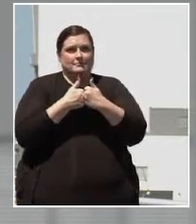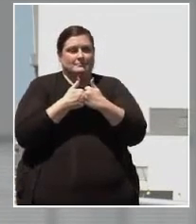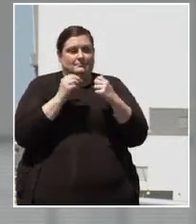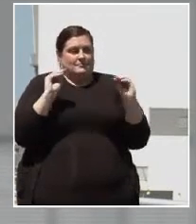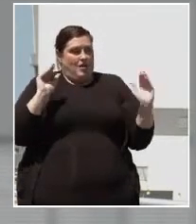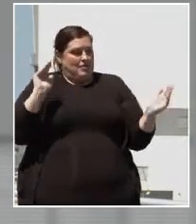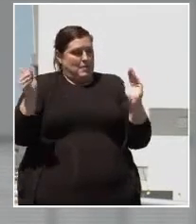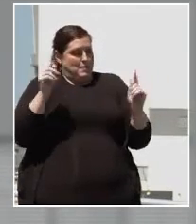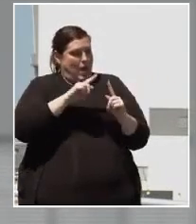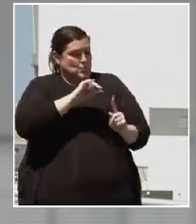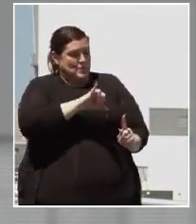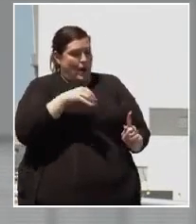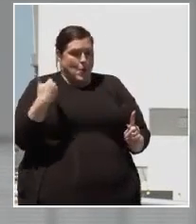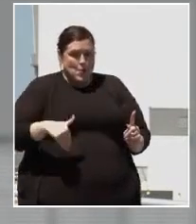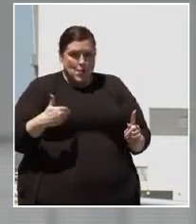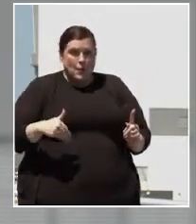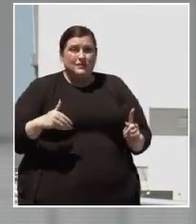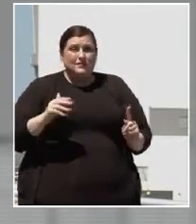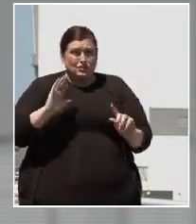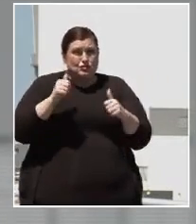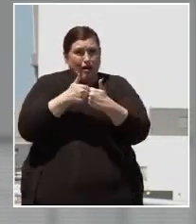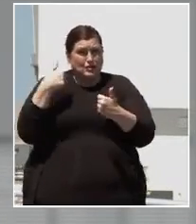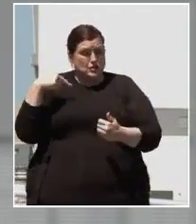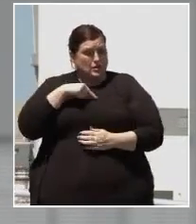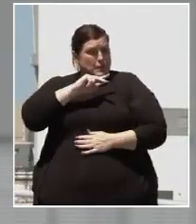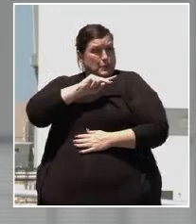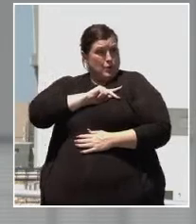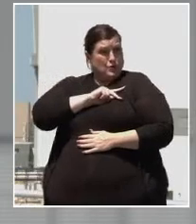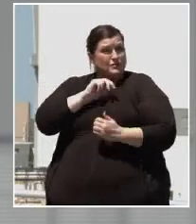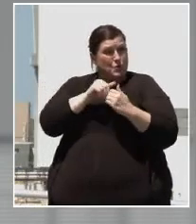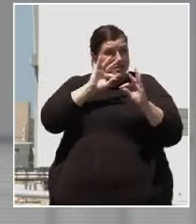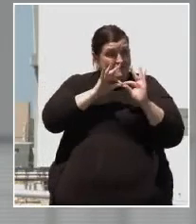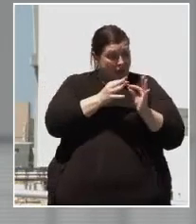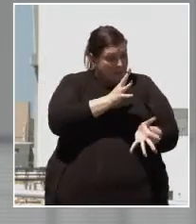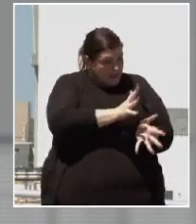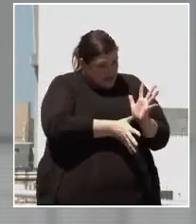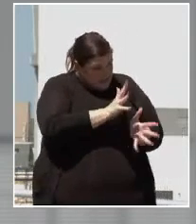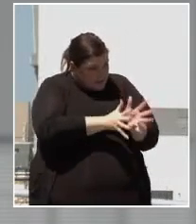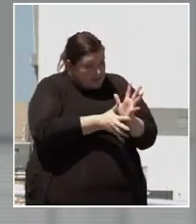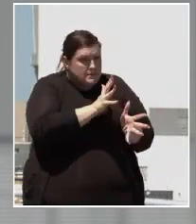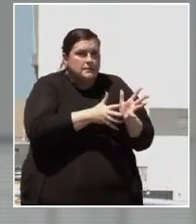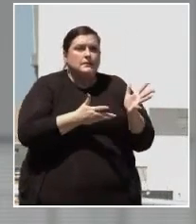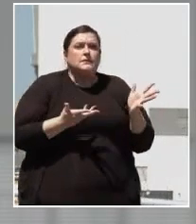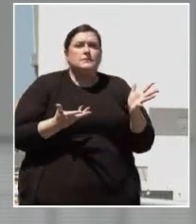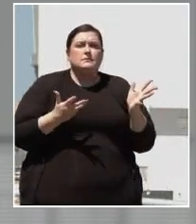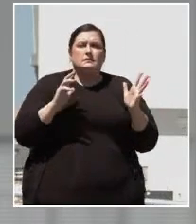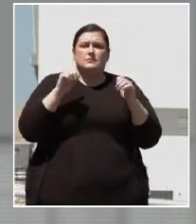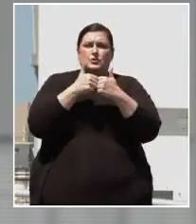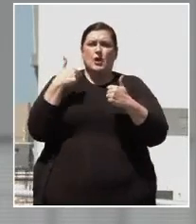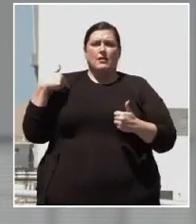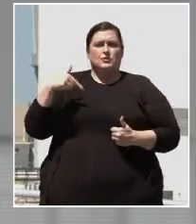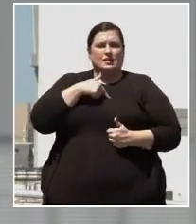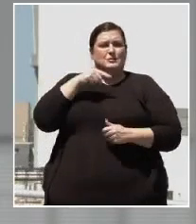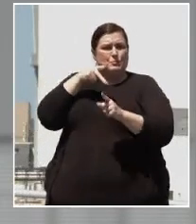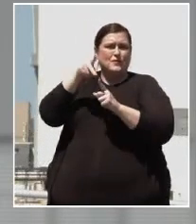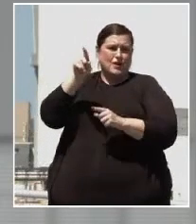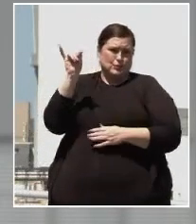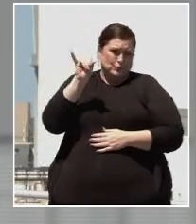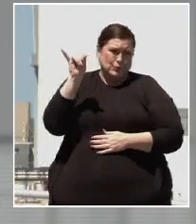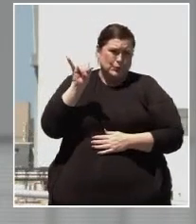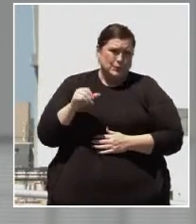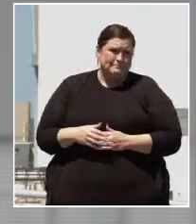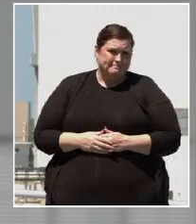before it challenged us personally with our families it challenged us